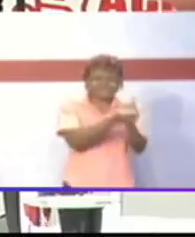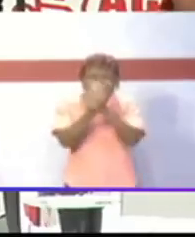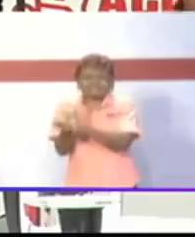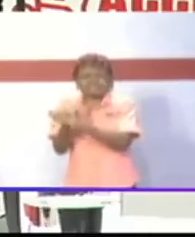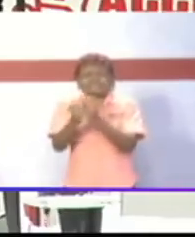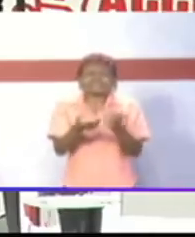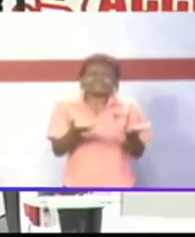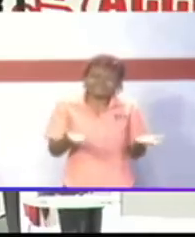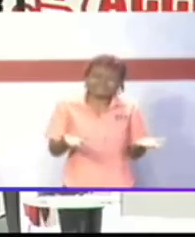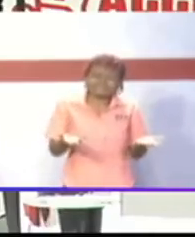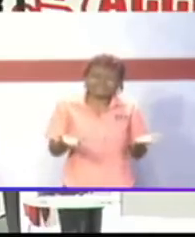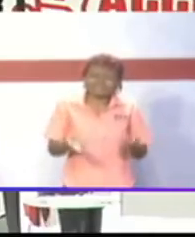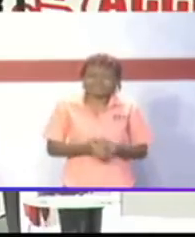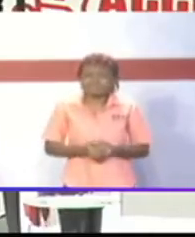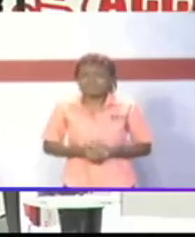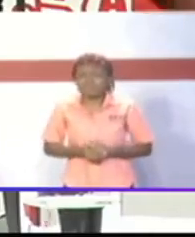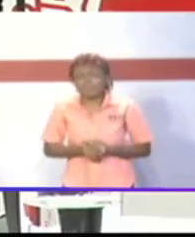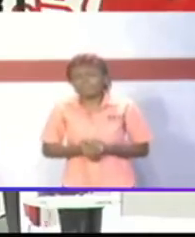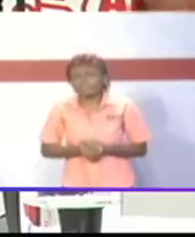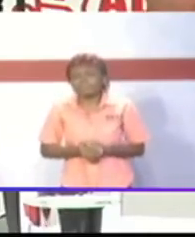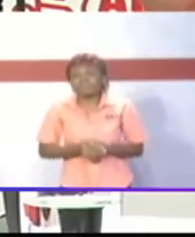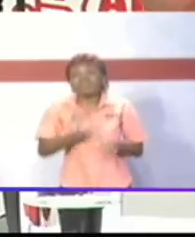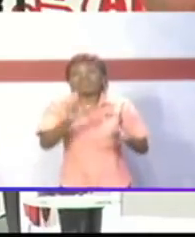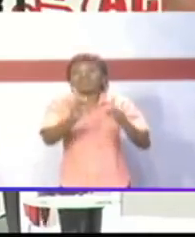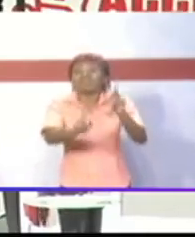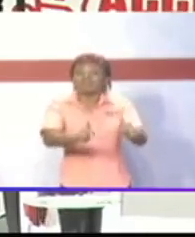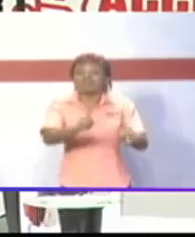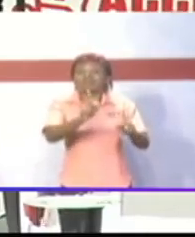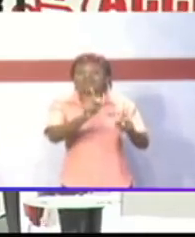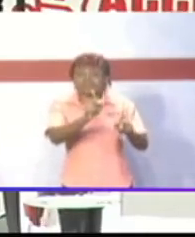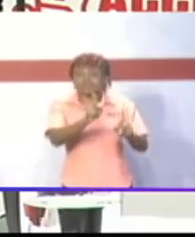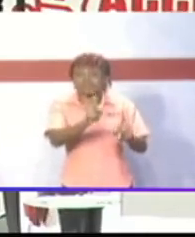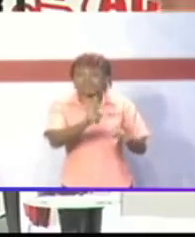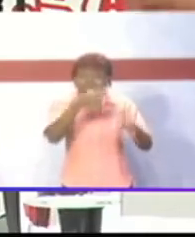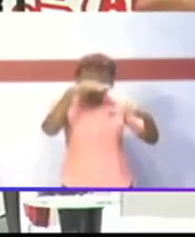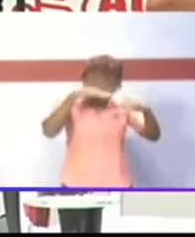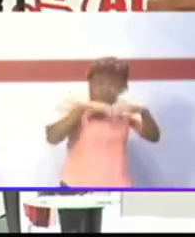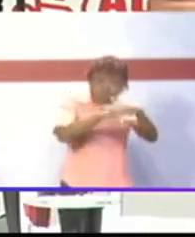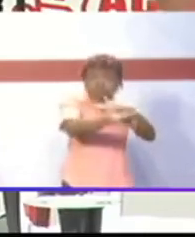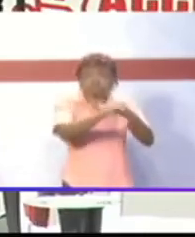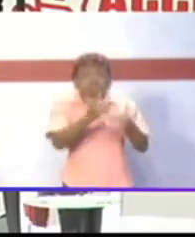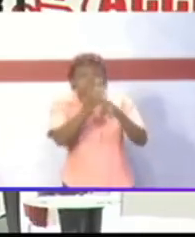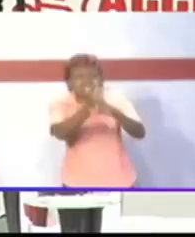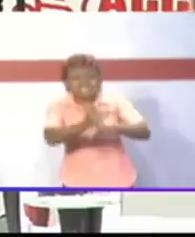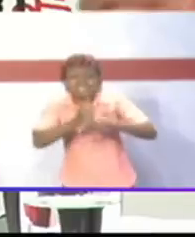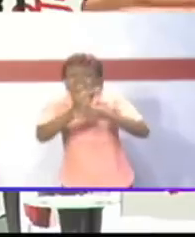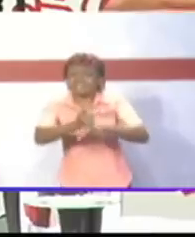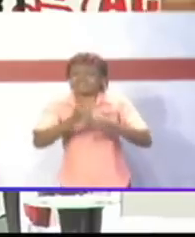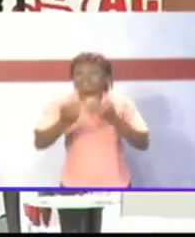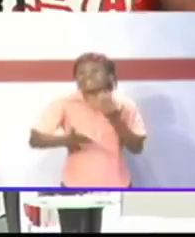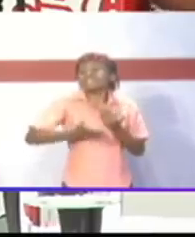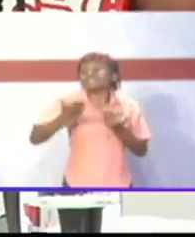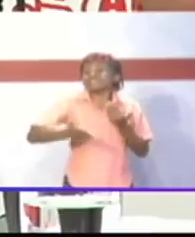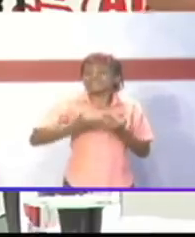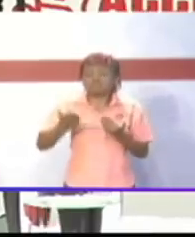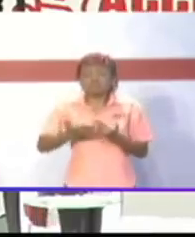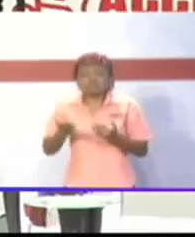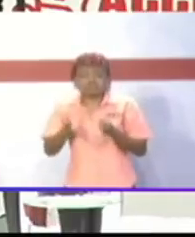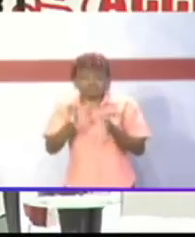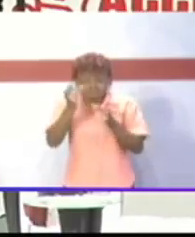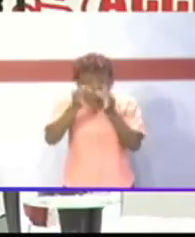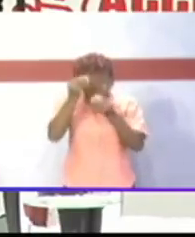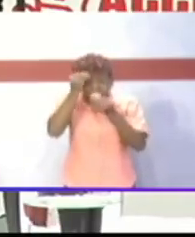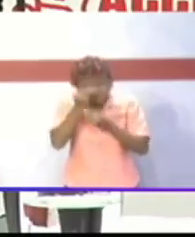levels of care that one person can access, it is very difficult to give that statistics which you